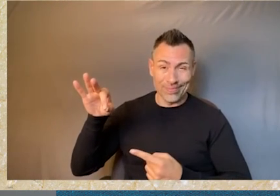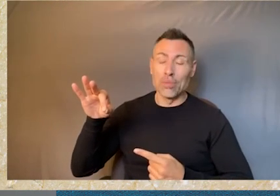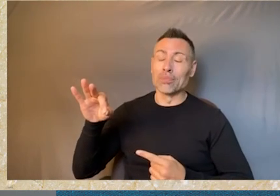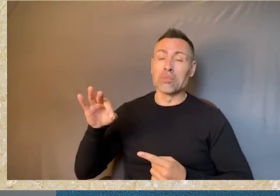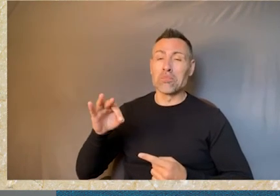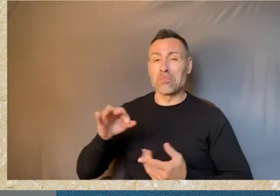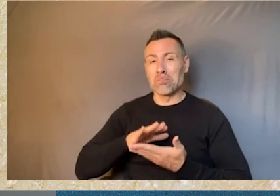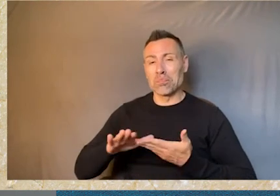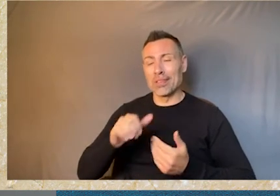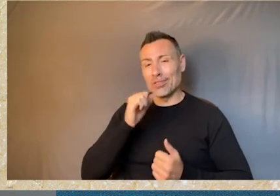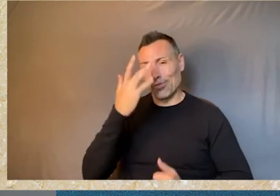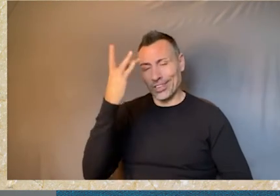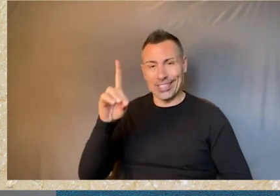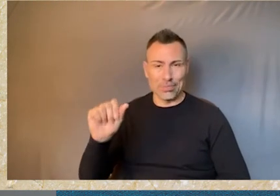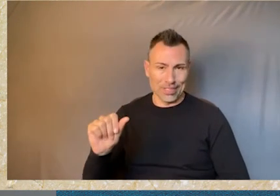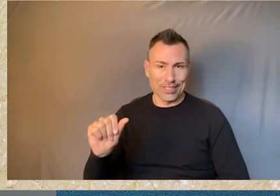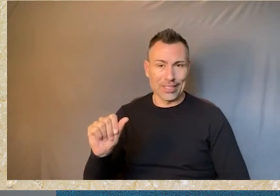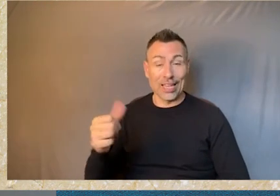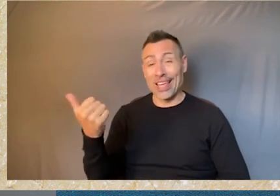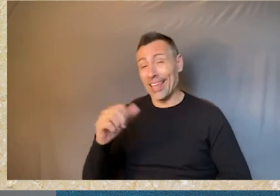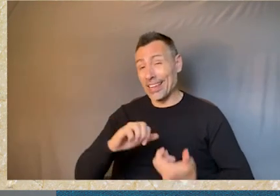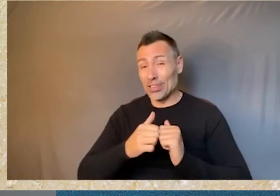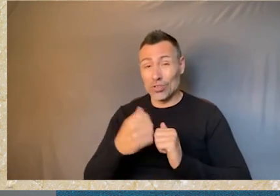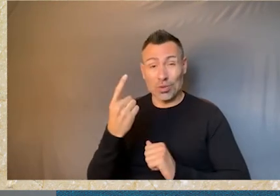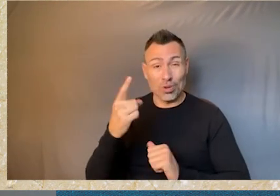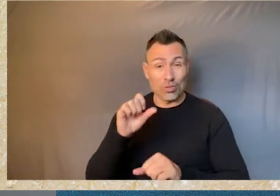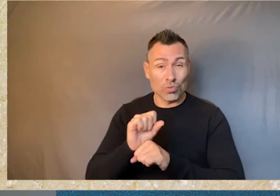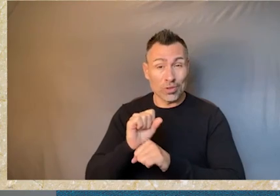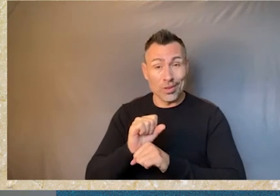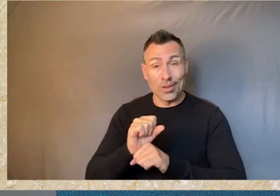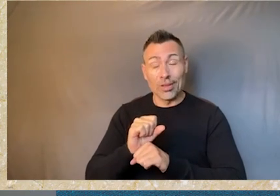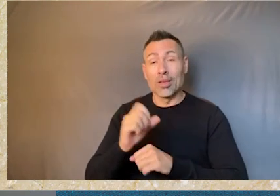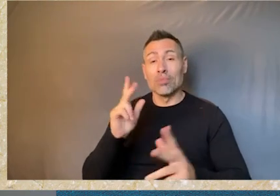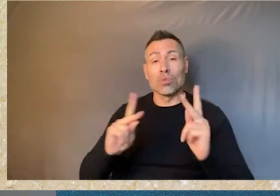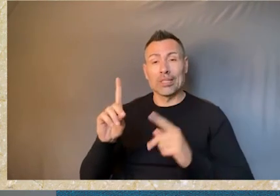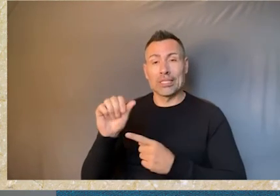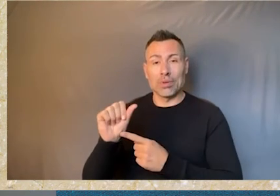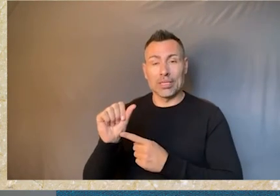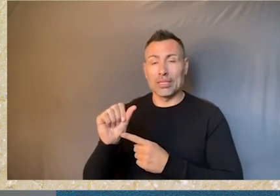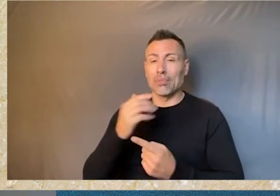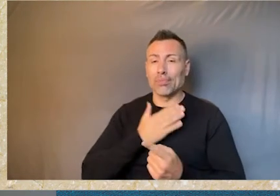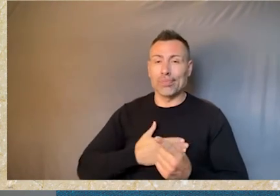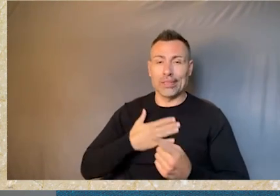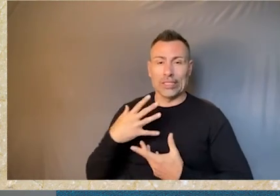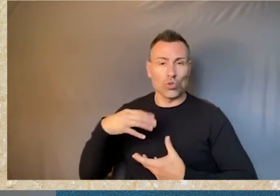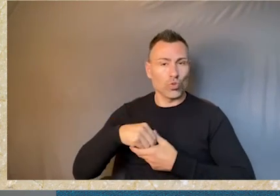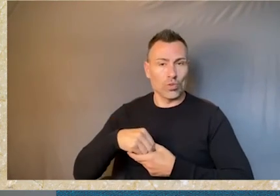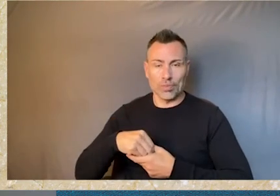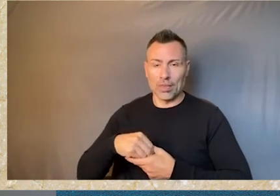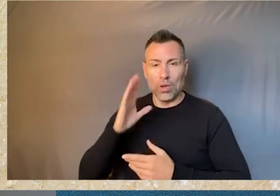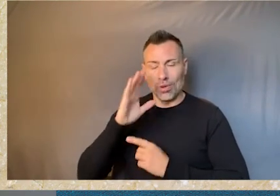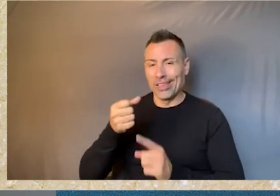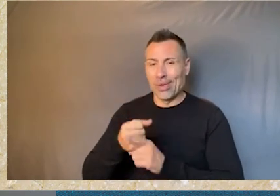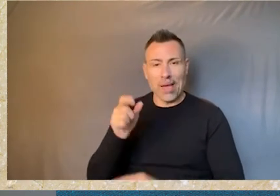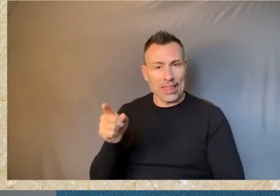in. Any issue that someone's working on, persons with disabilities, it will impact them too.